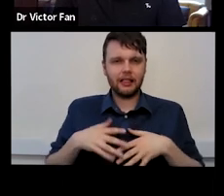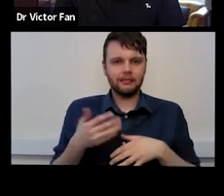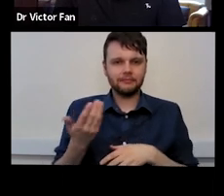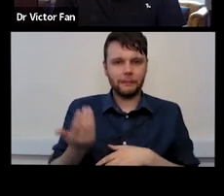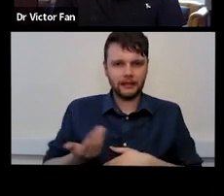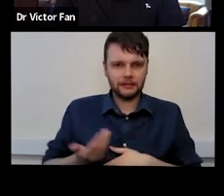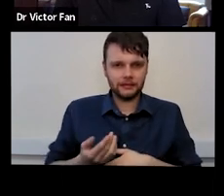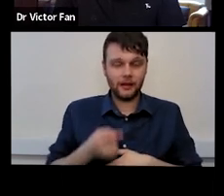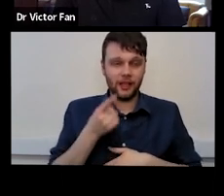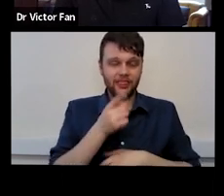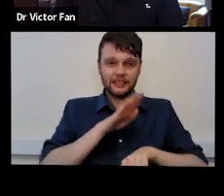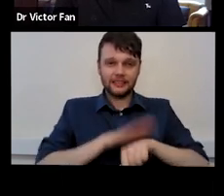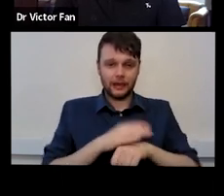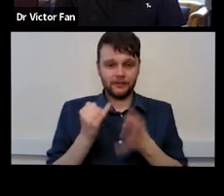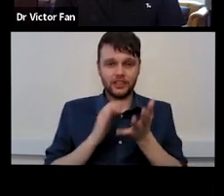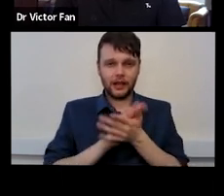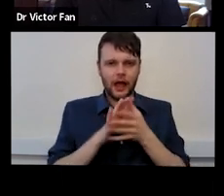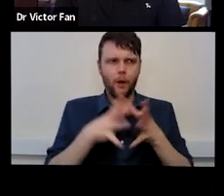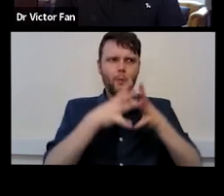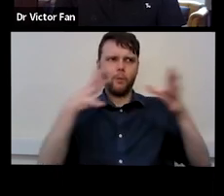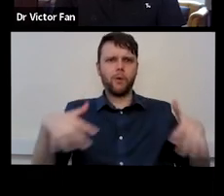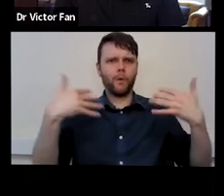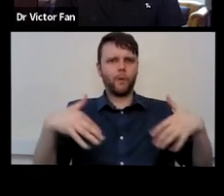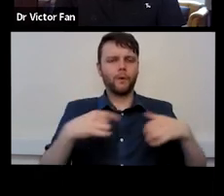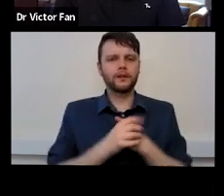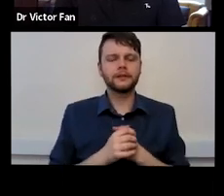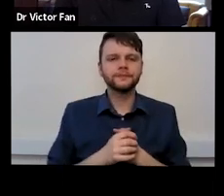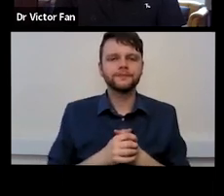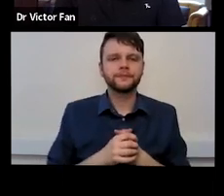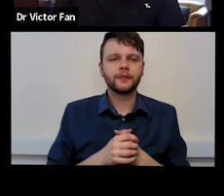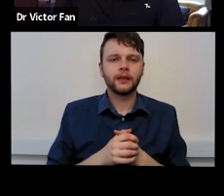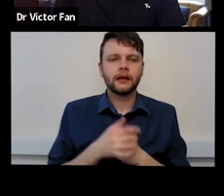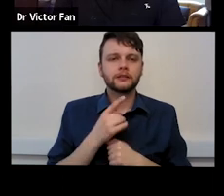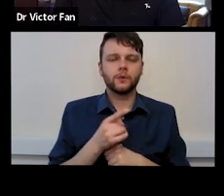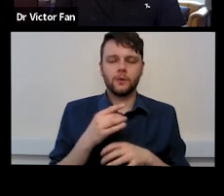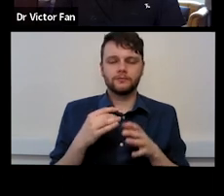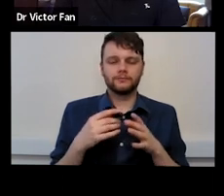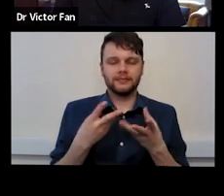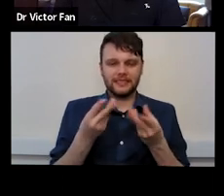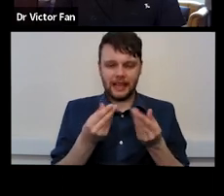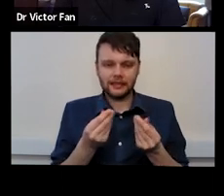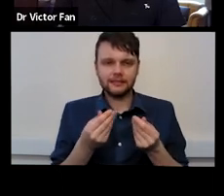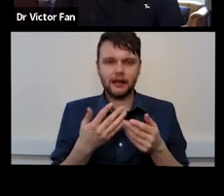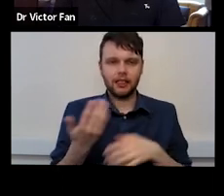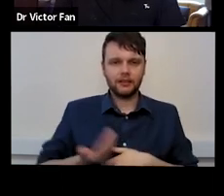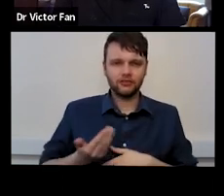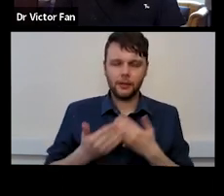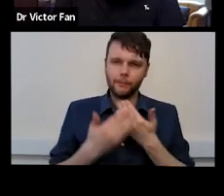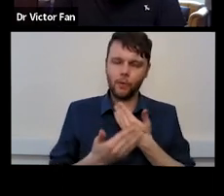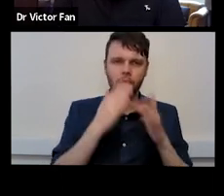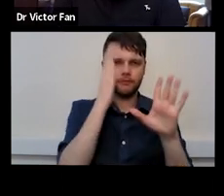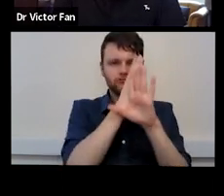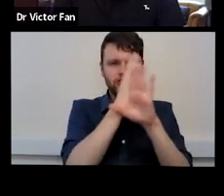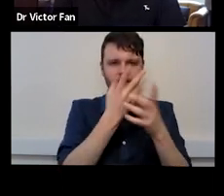was huge in Shanghai at that time. And the textile industry was mostly privately